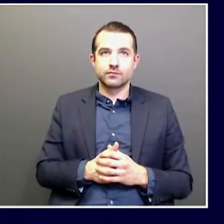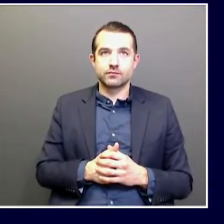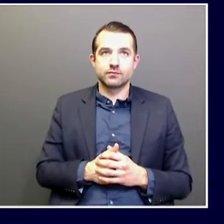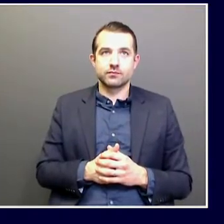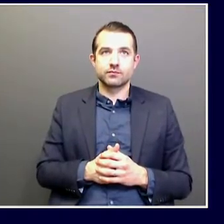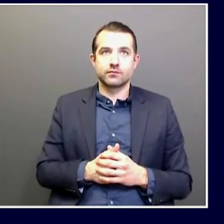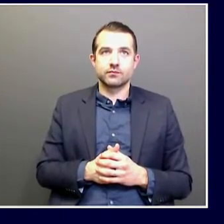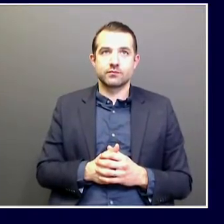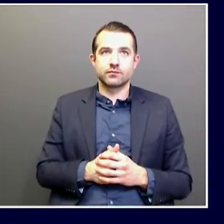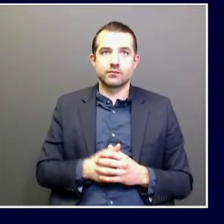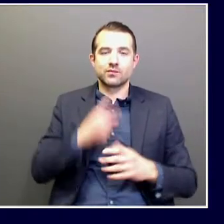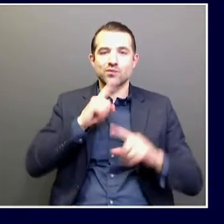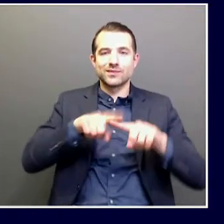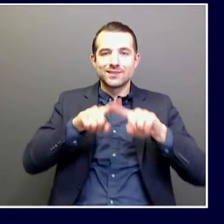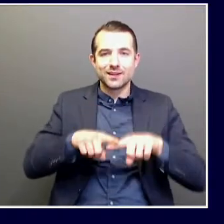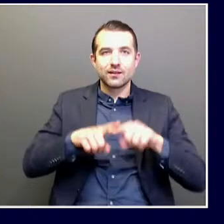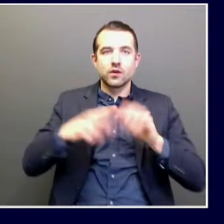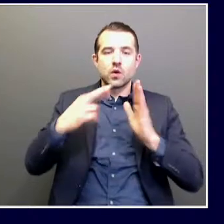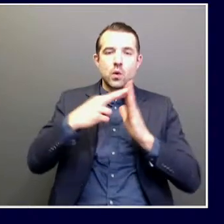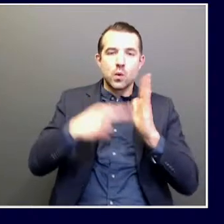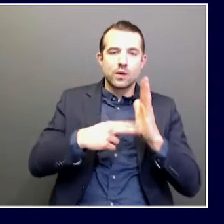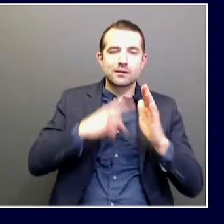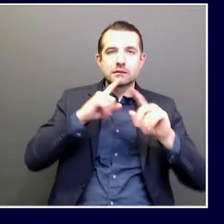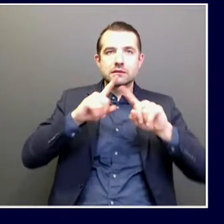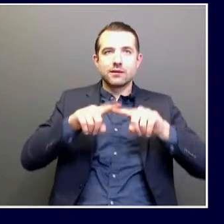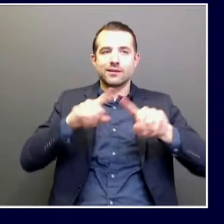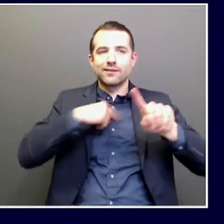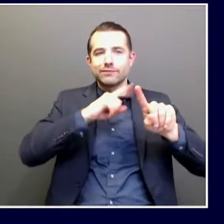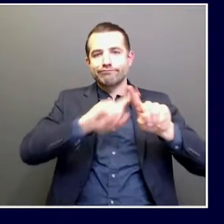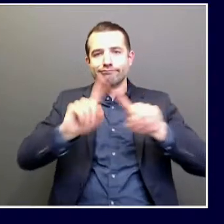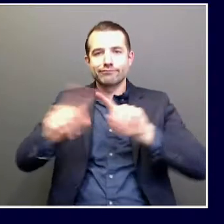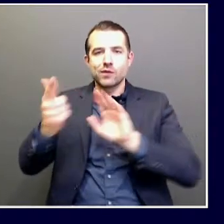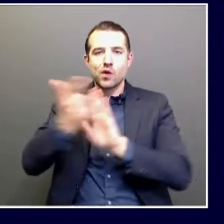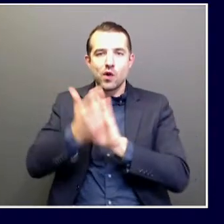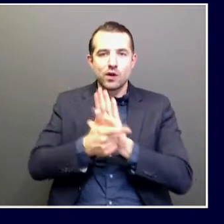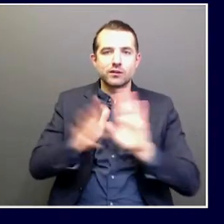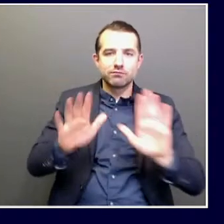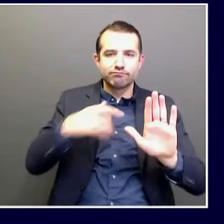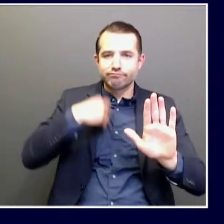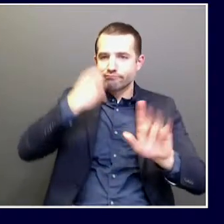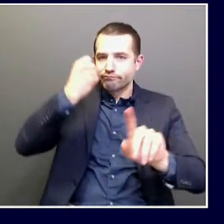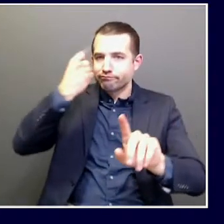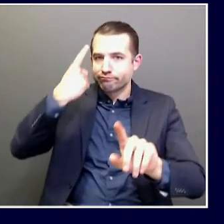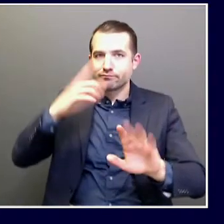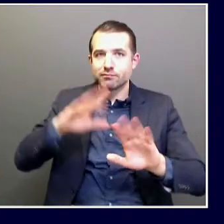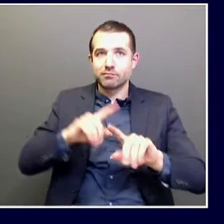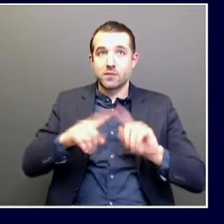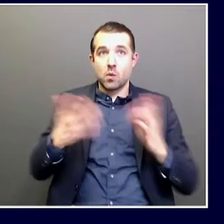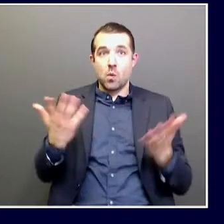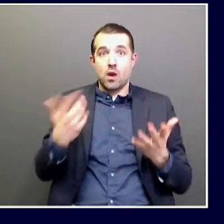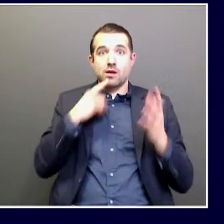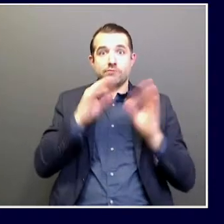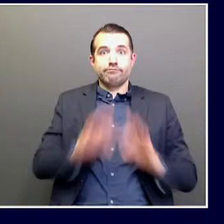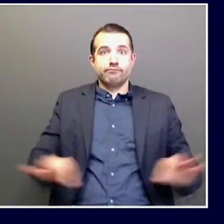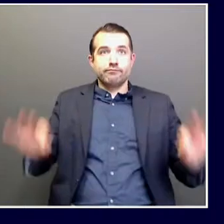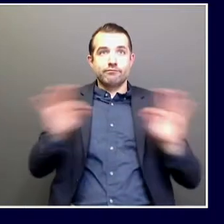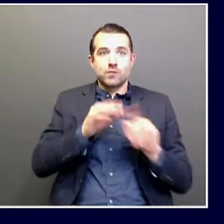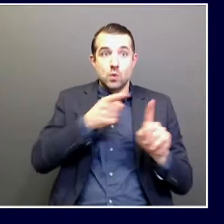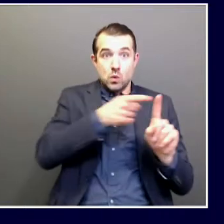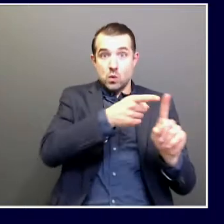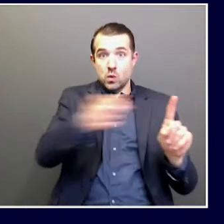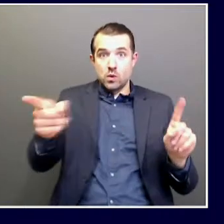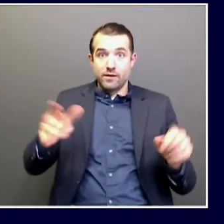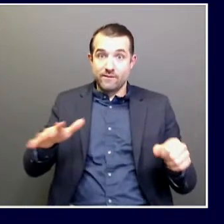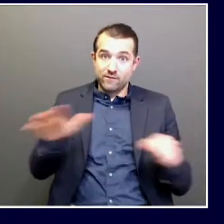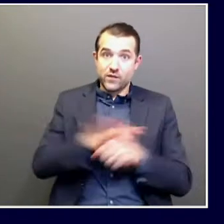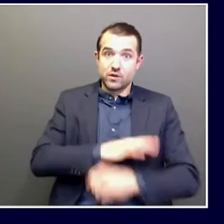the question I urge everyone and their families to be asking is, am I fully protected? Am I fully, truly up to date given the